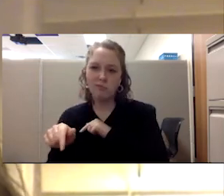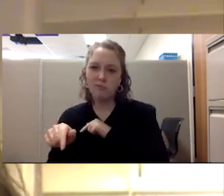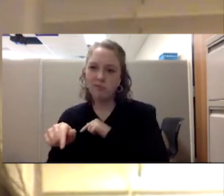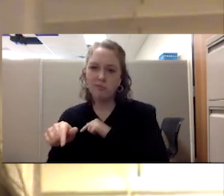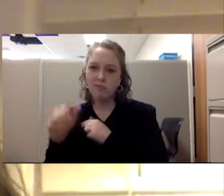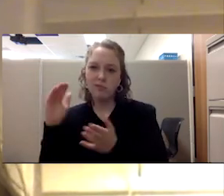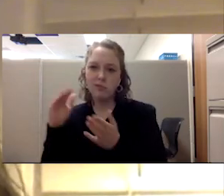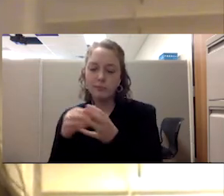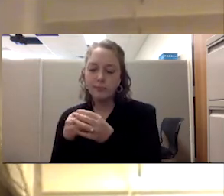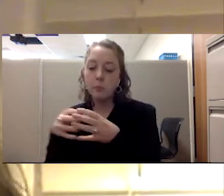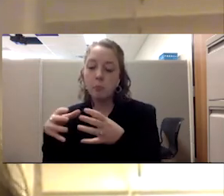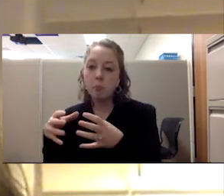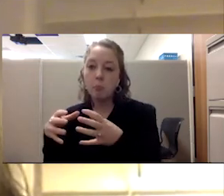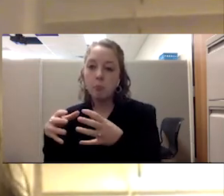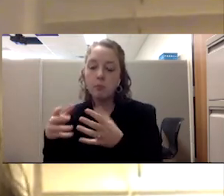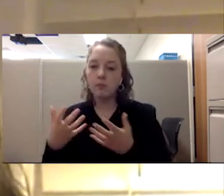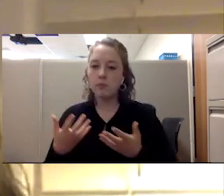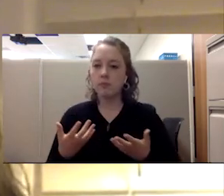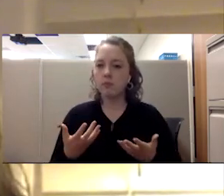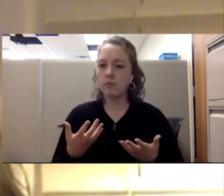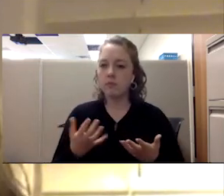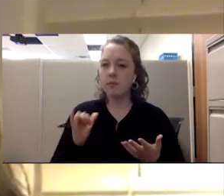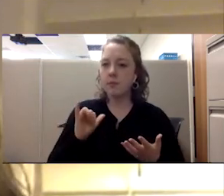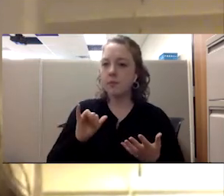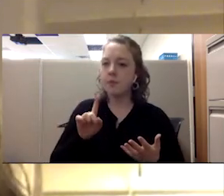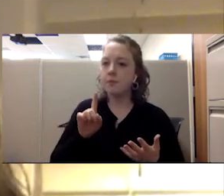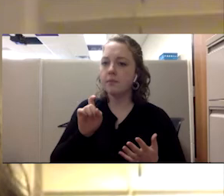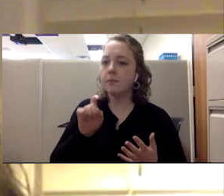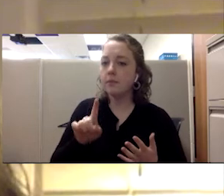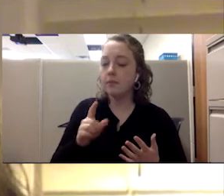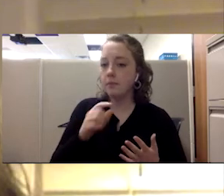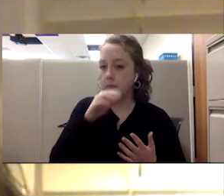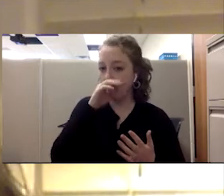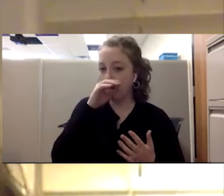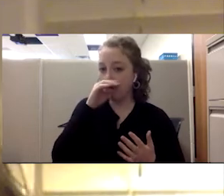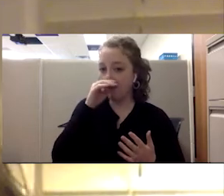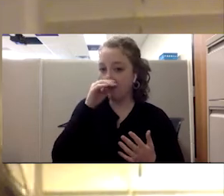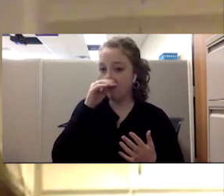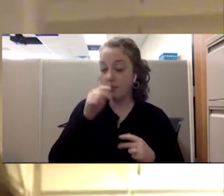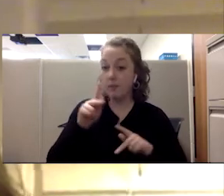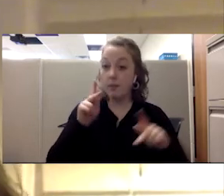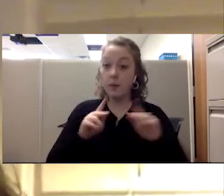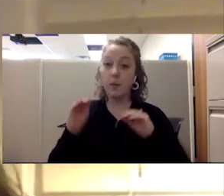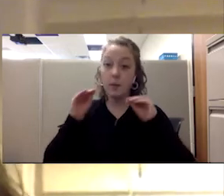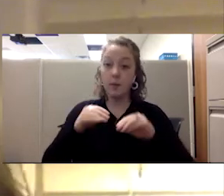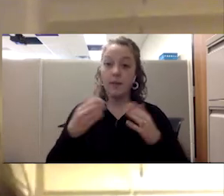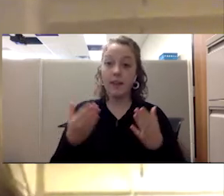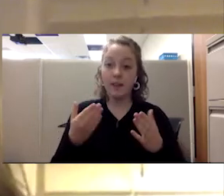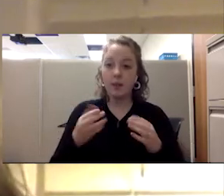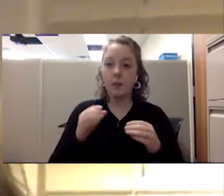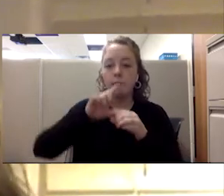there? Are the people moving here building out, or are not coming into